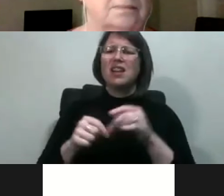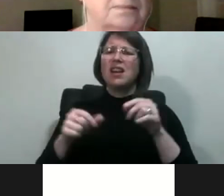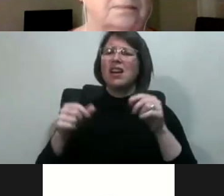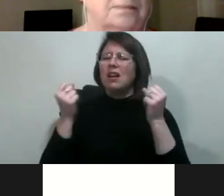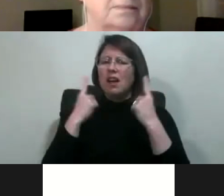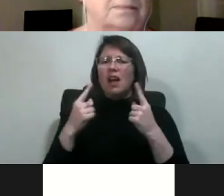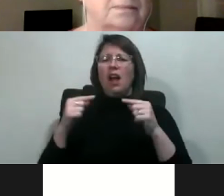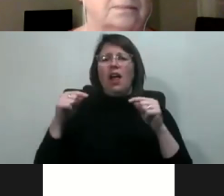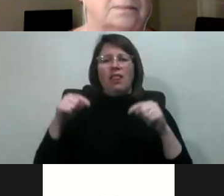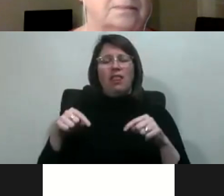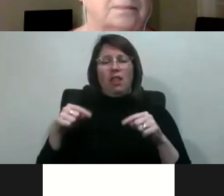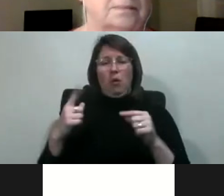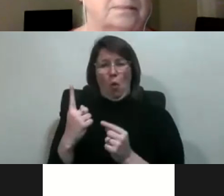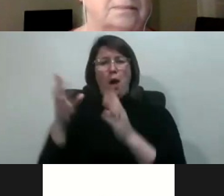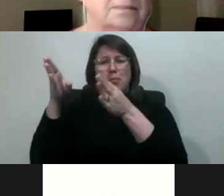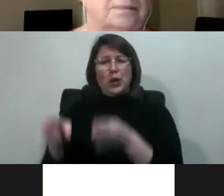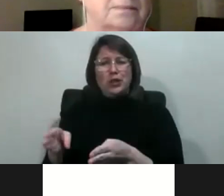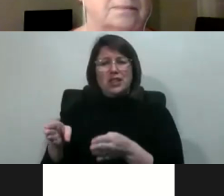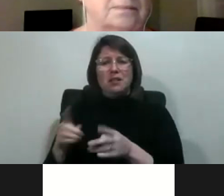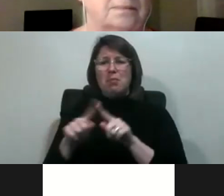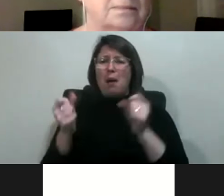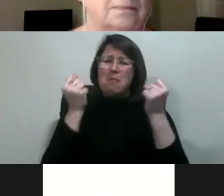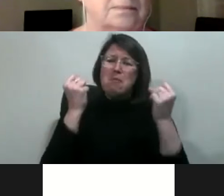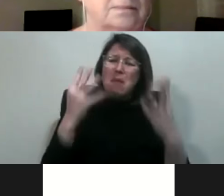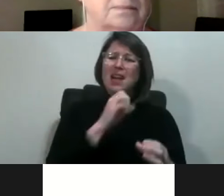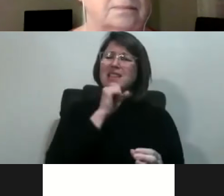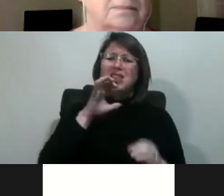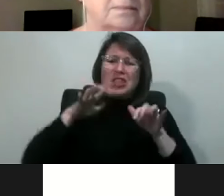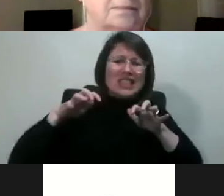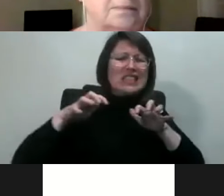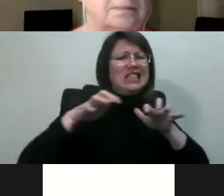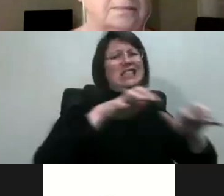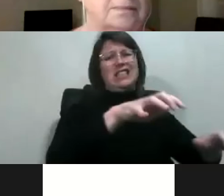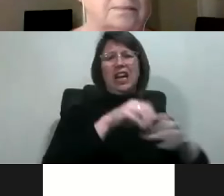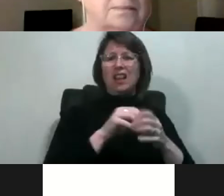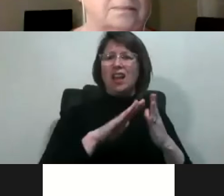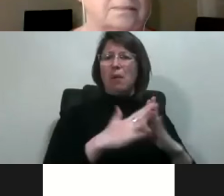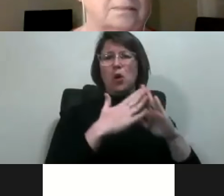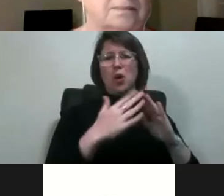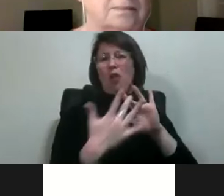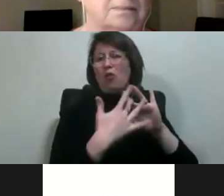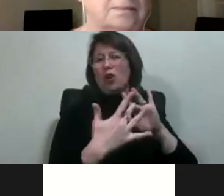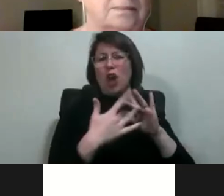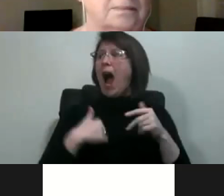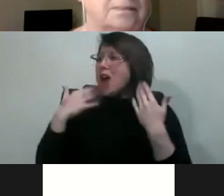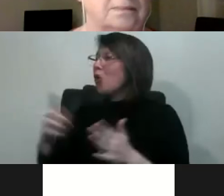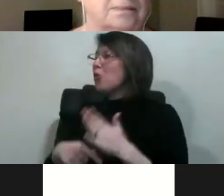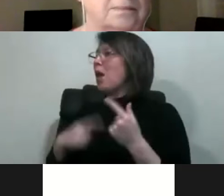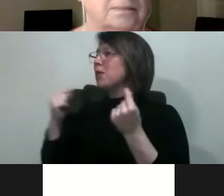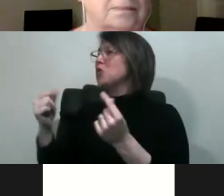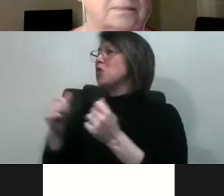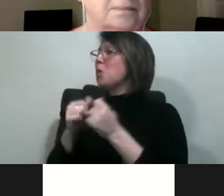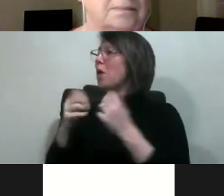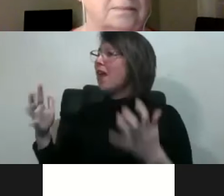this is one of a number of seniors in the West Friends community who has reached out to me and been like, I really don't know what I'm going to do without the